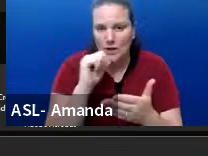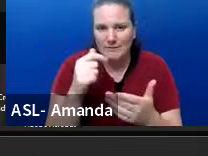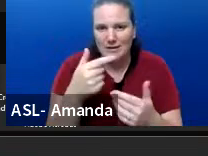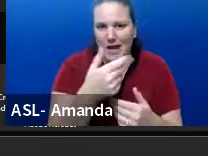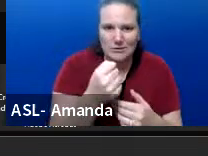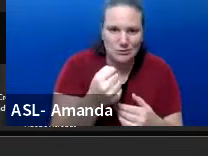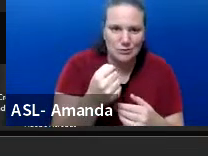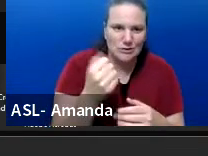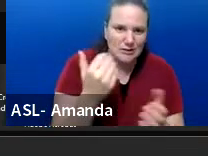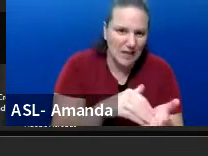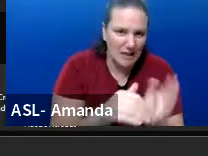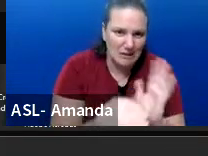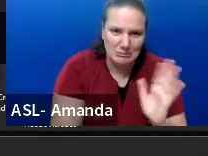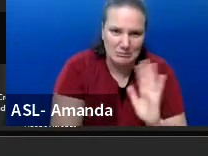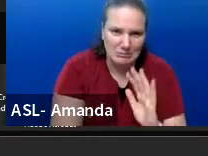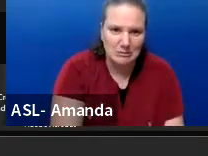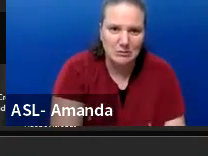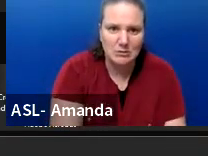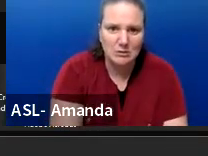in there again.